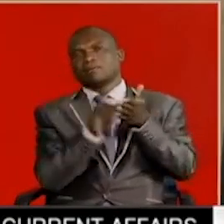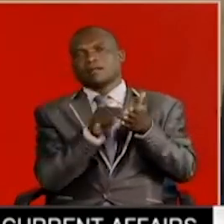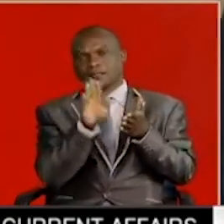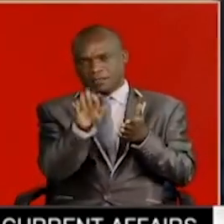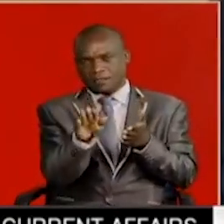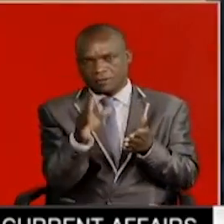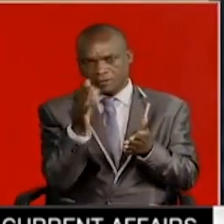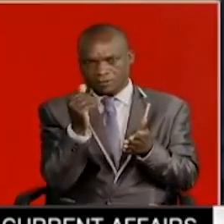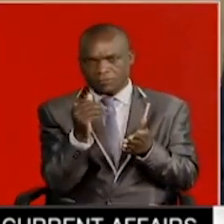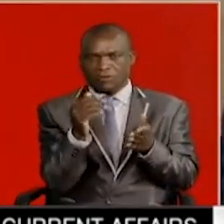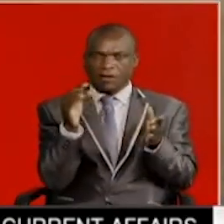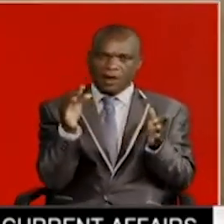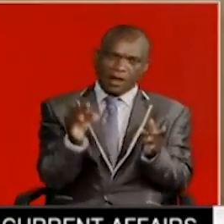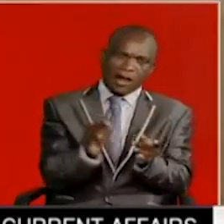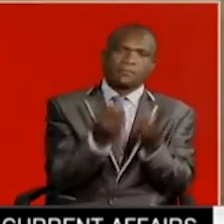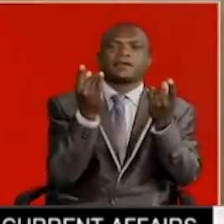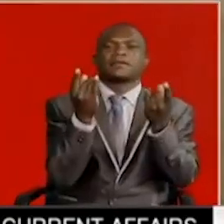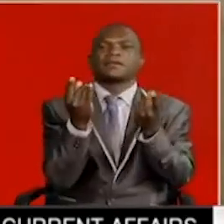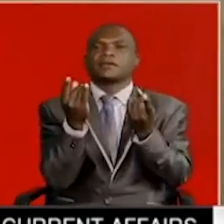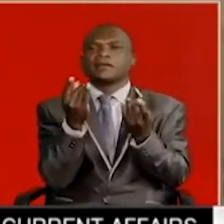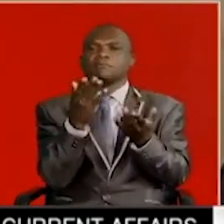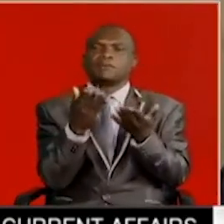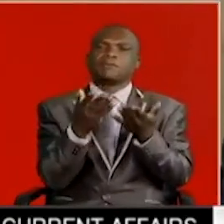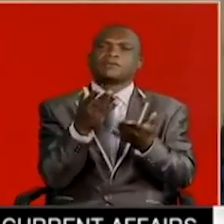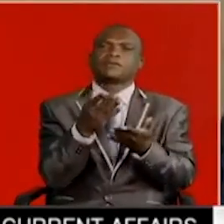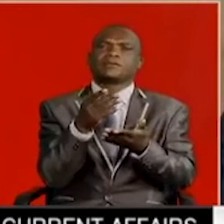adverse events following immunization